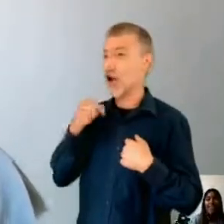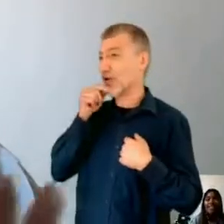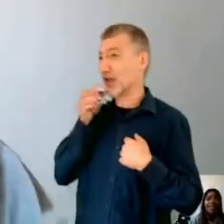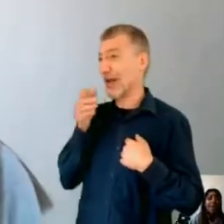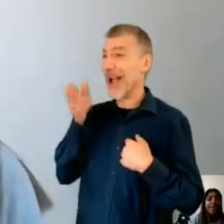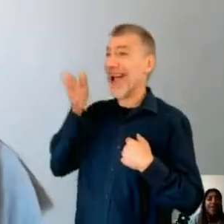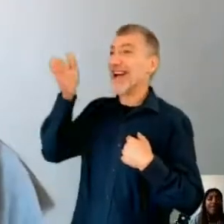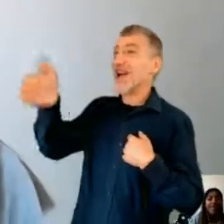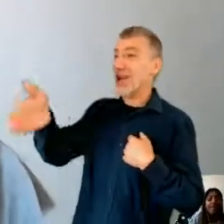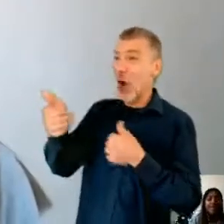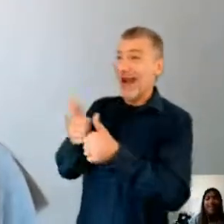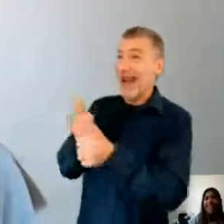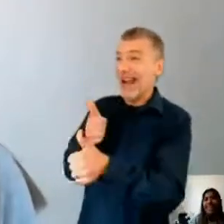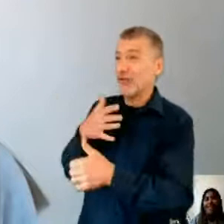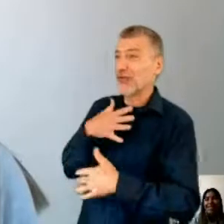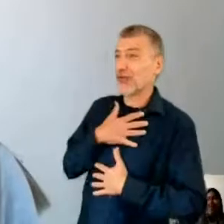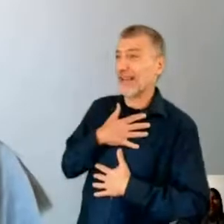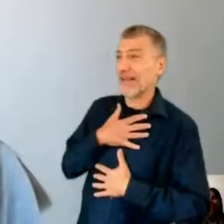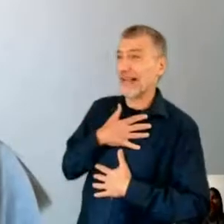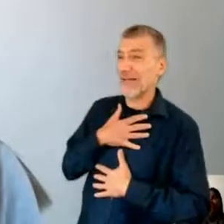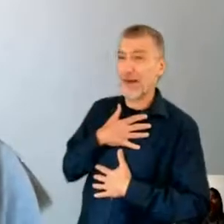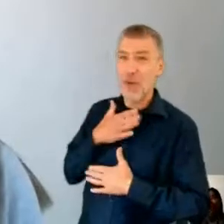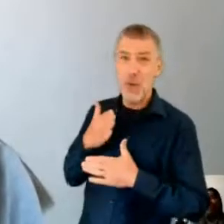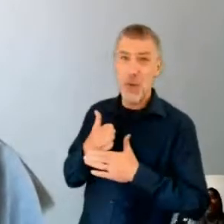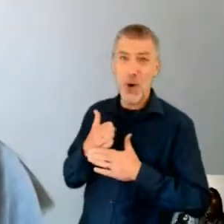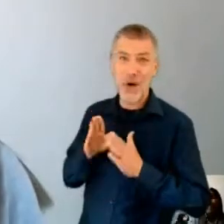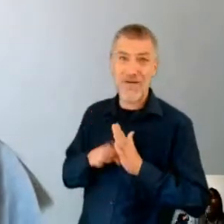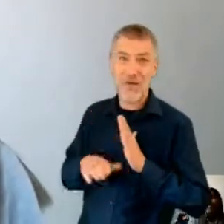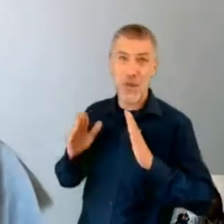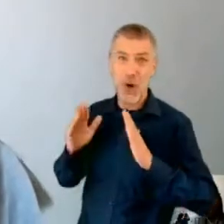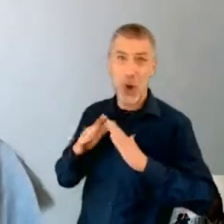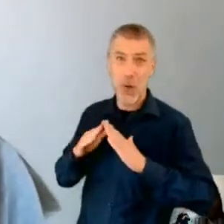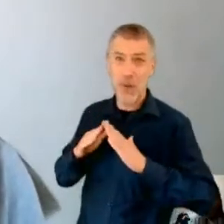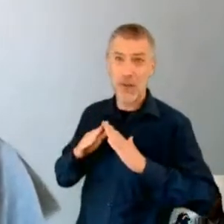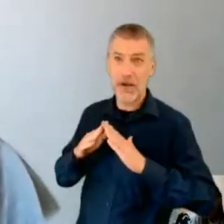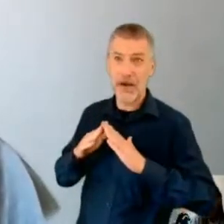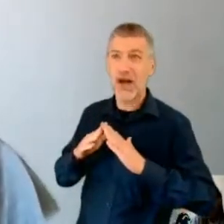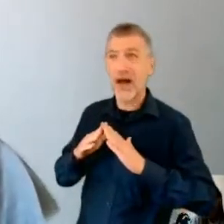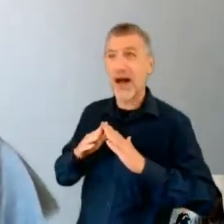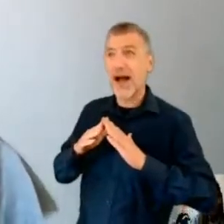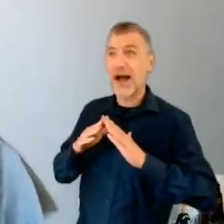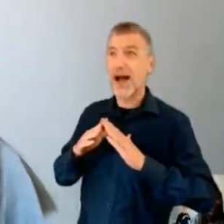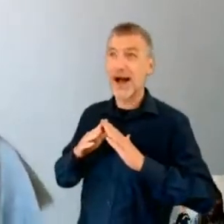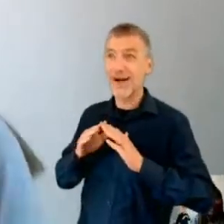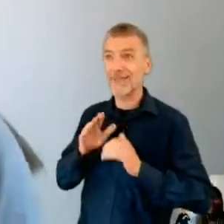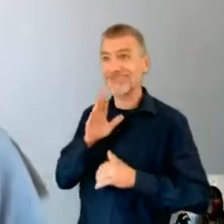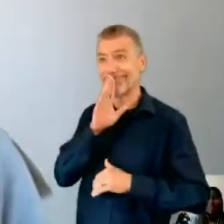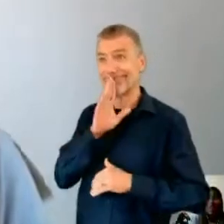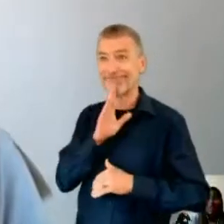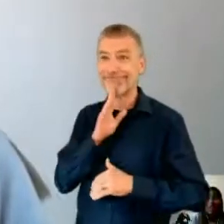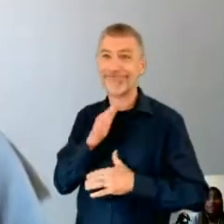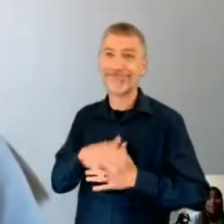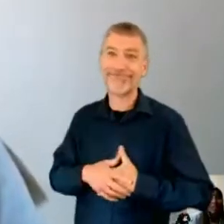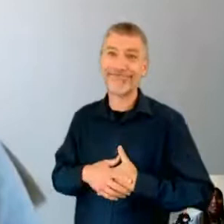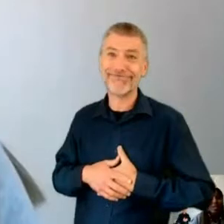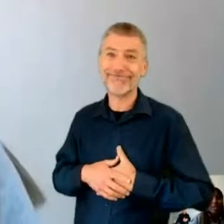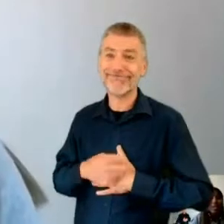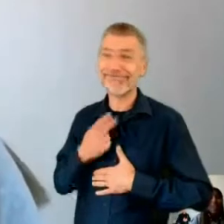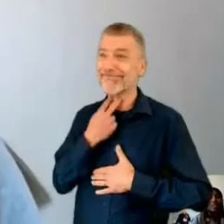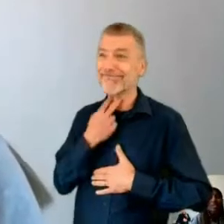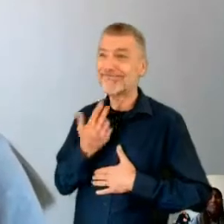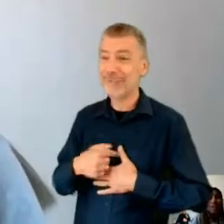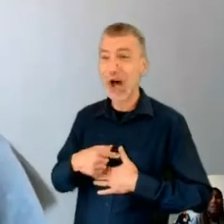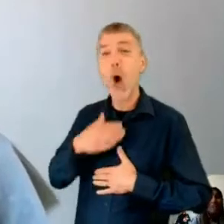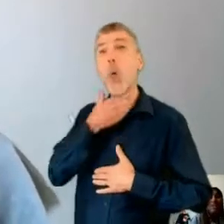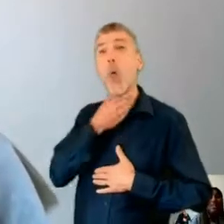at first I was okay with, but obviously after time it's a bit sad, to be honest. I really wish I could have gone to